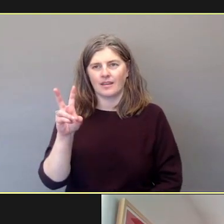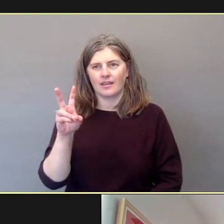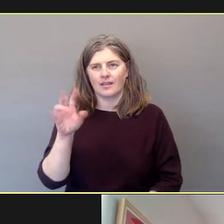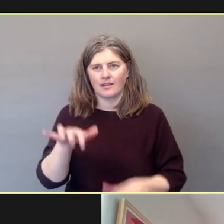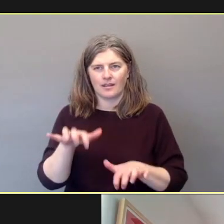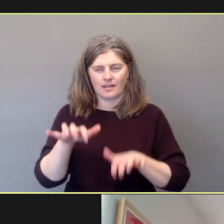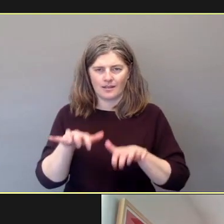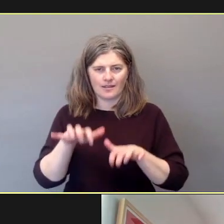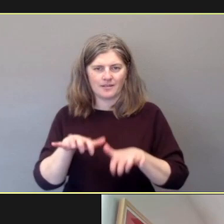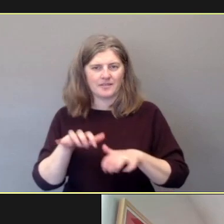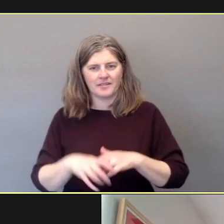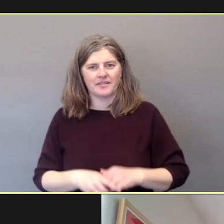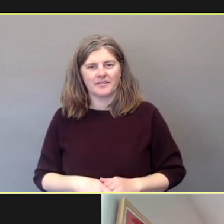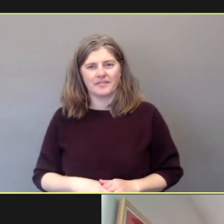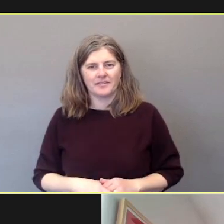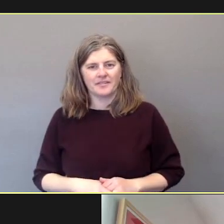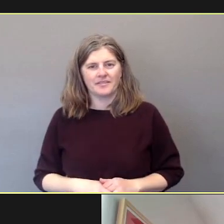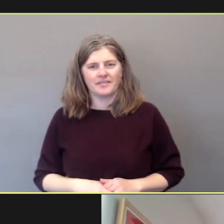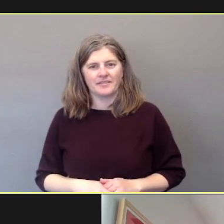go.